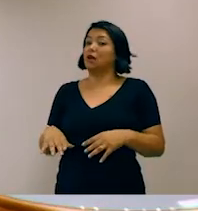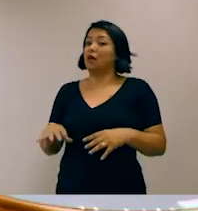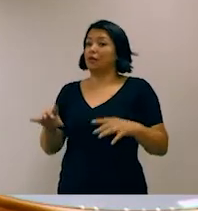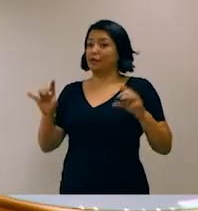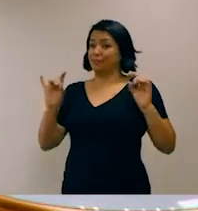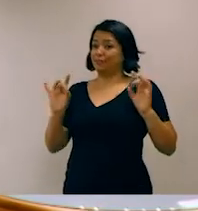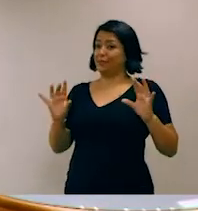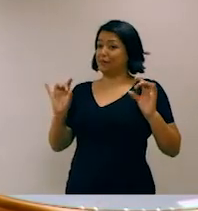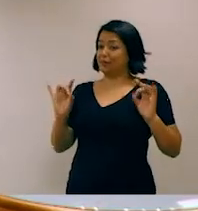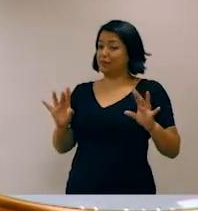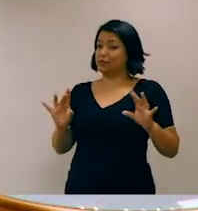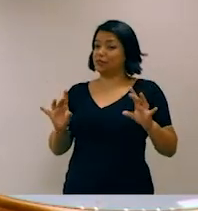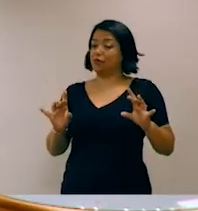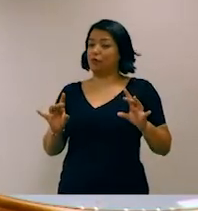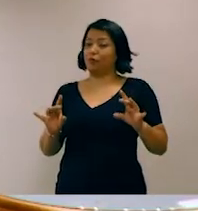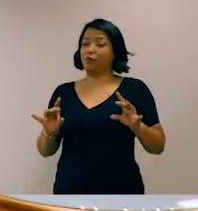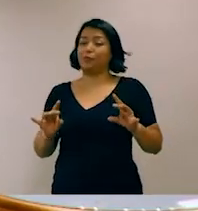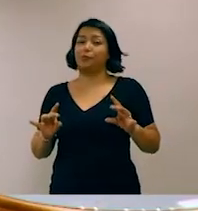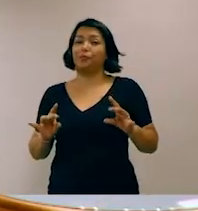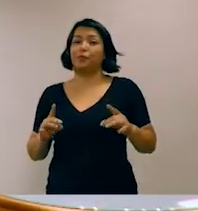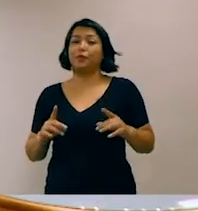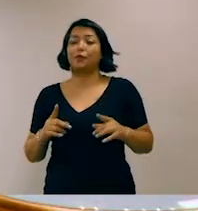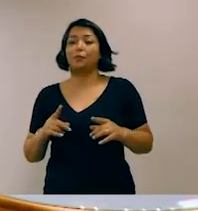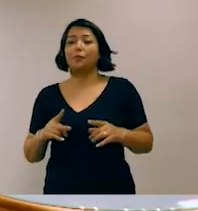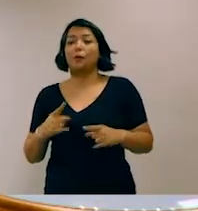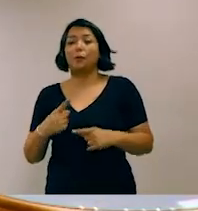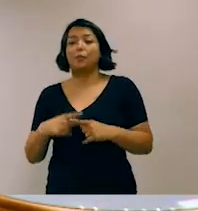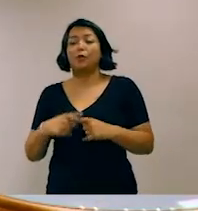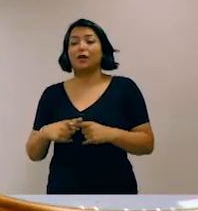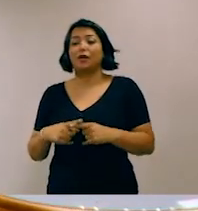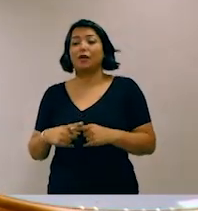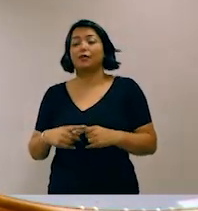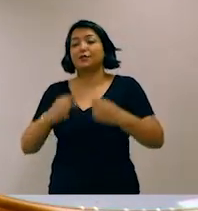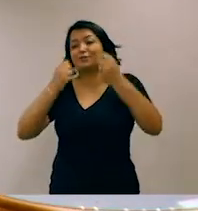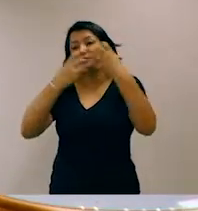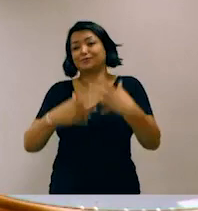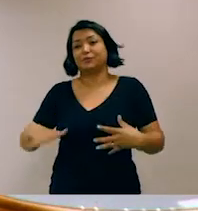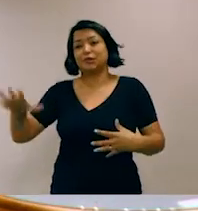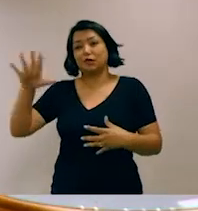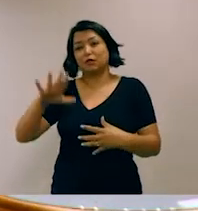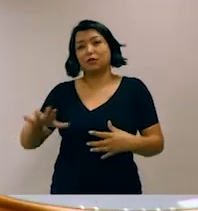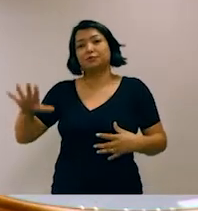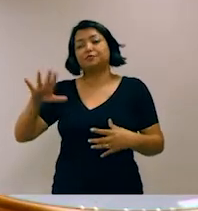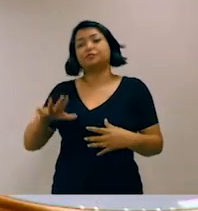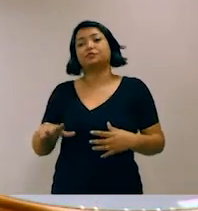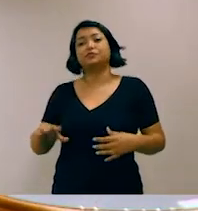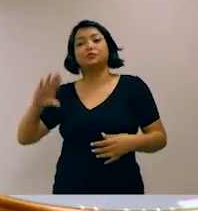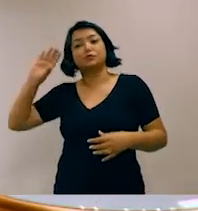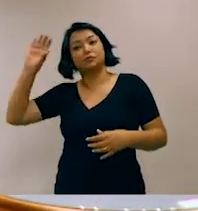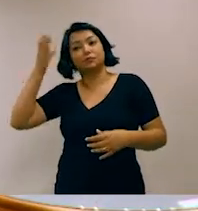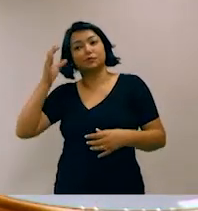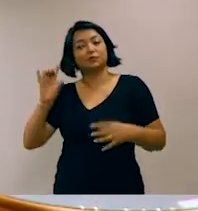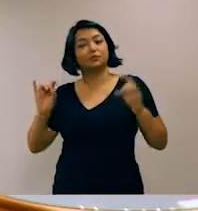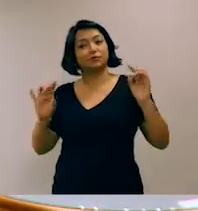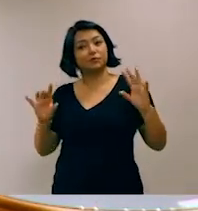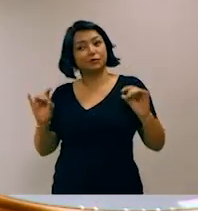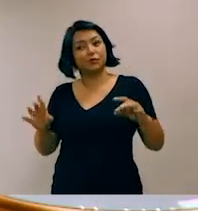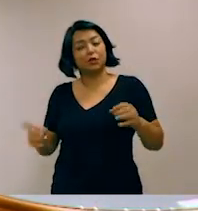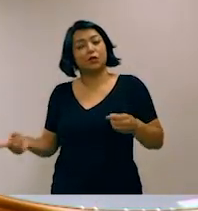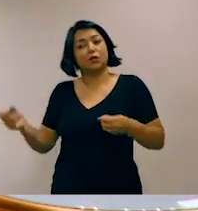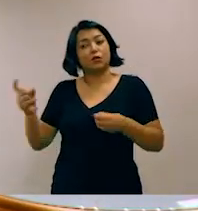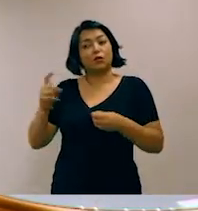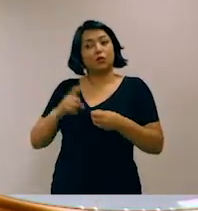specific, at the same time that the approaches are general, but the specific solutions are